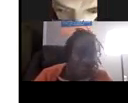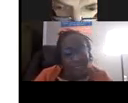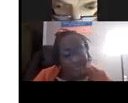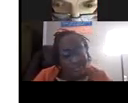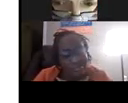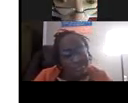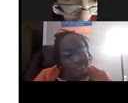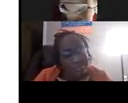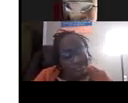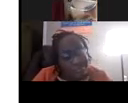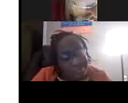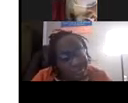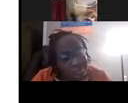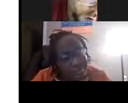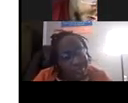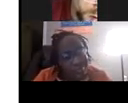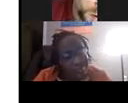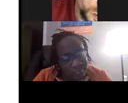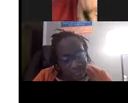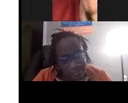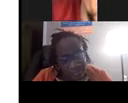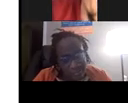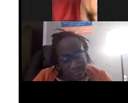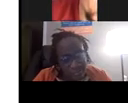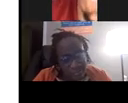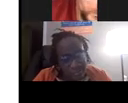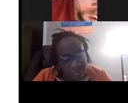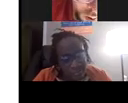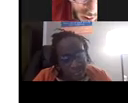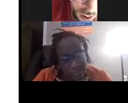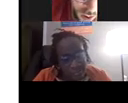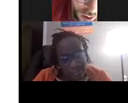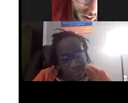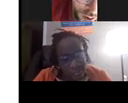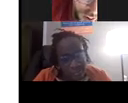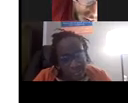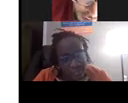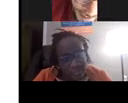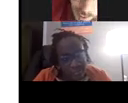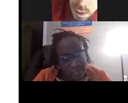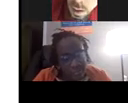can have a lot in common. Right, but the ultimate point was that